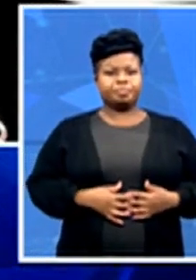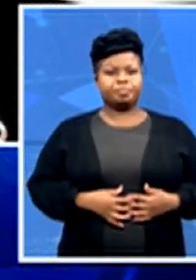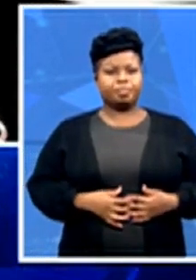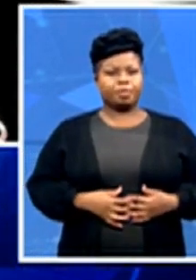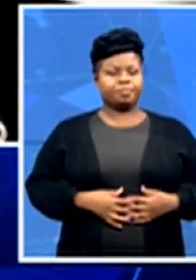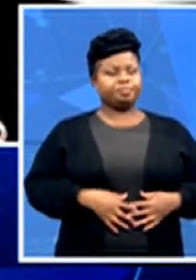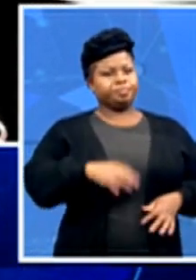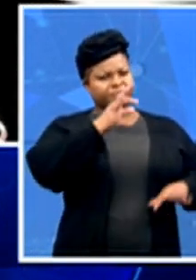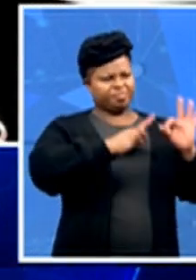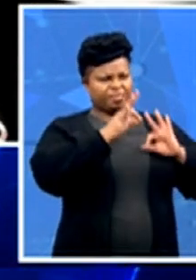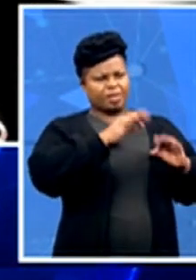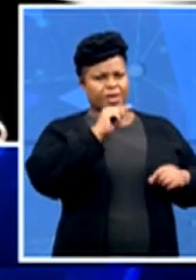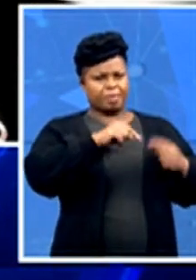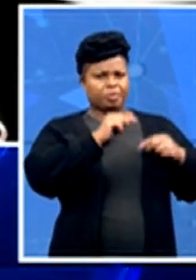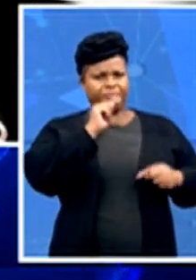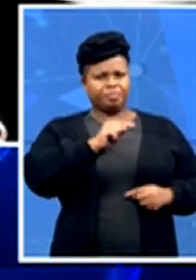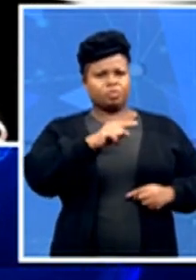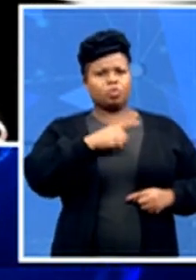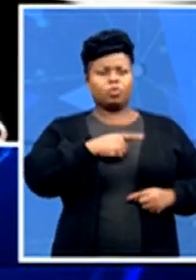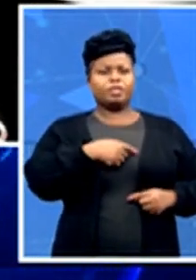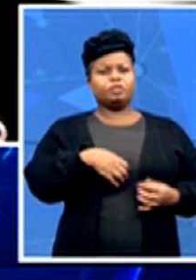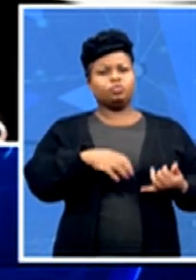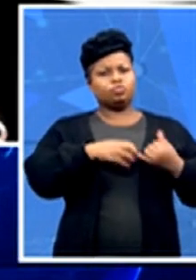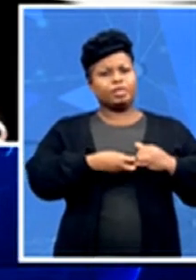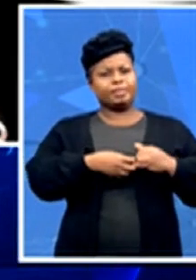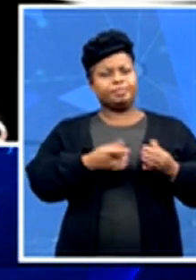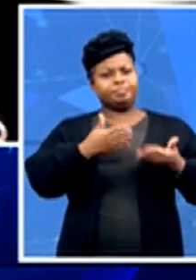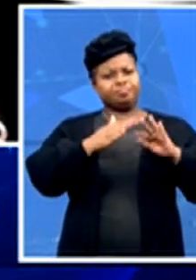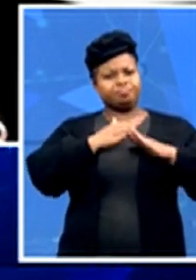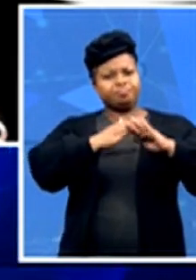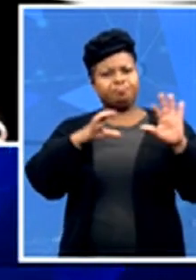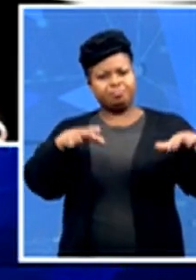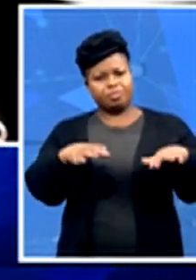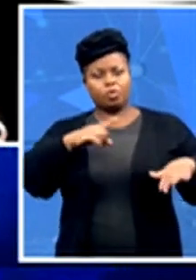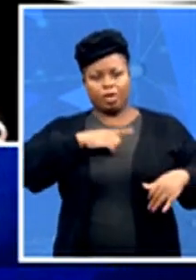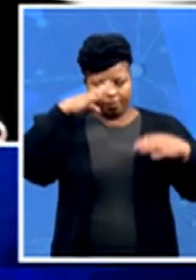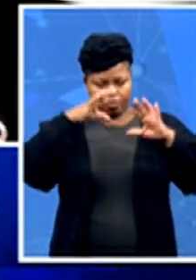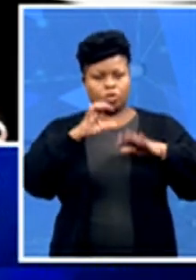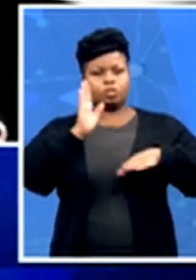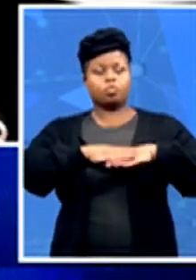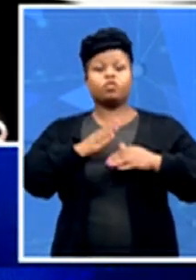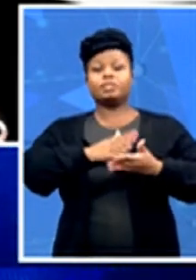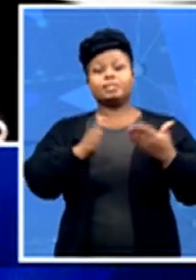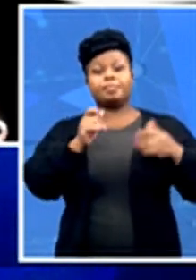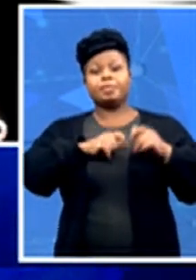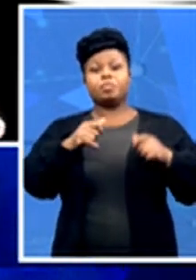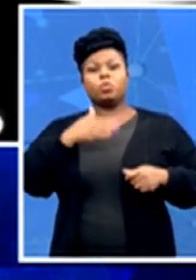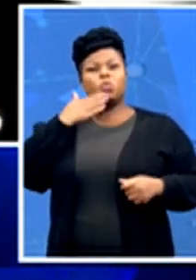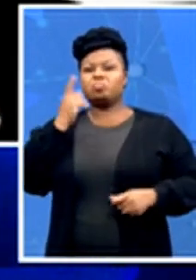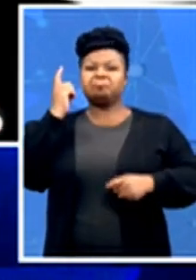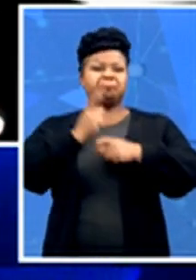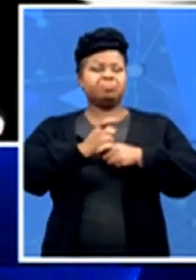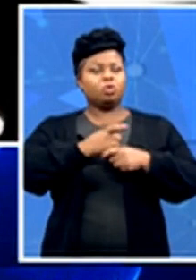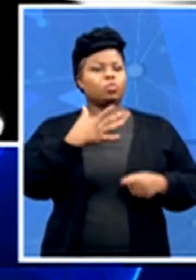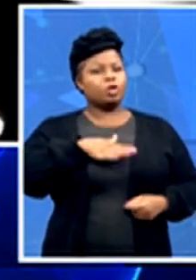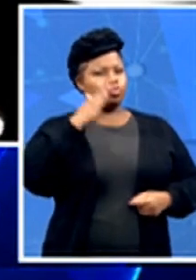immunity that you're talking about. Of course, our focus today is vaccine hesitancy, and I want to just find out if this is one